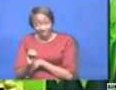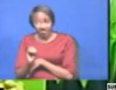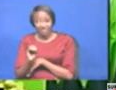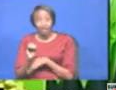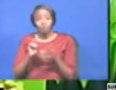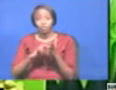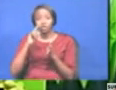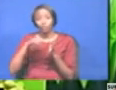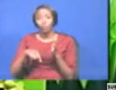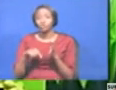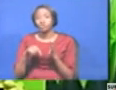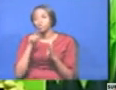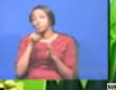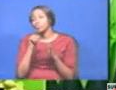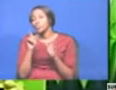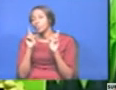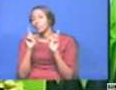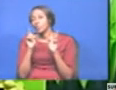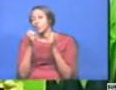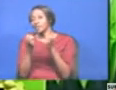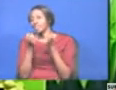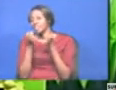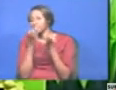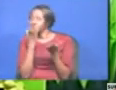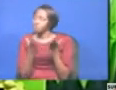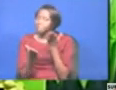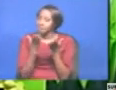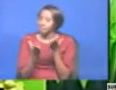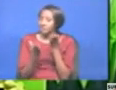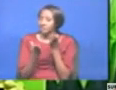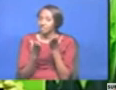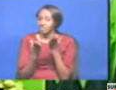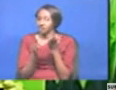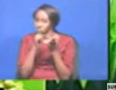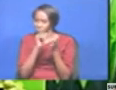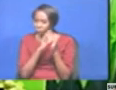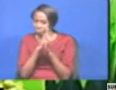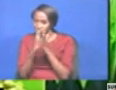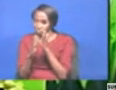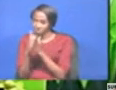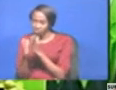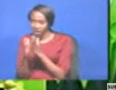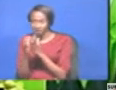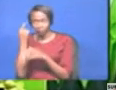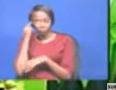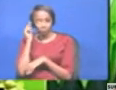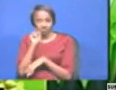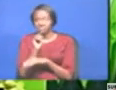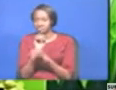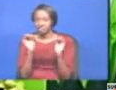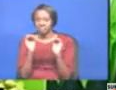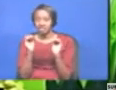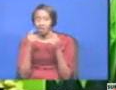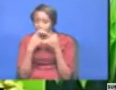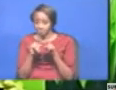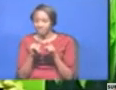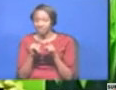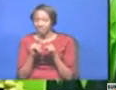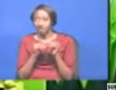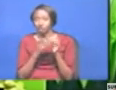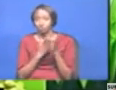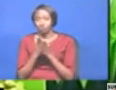be somehow, maybe you are not prepared for this. But the issue of transparency